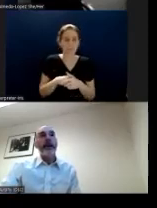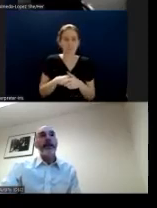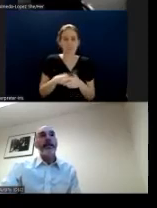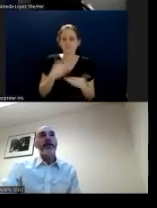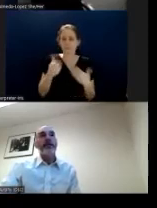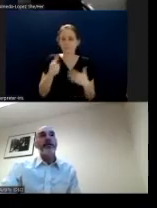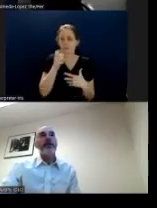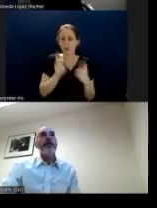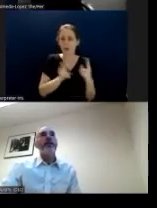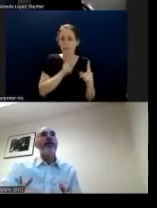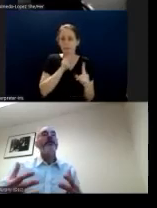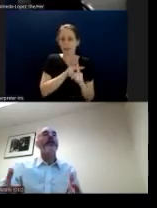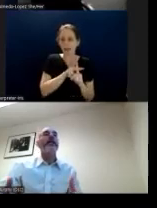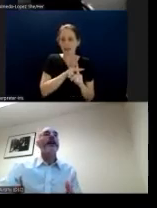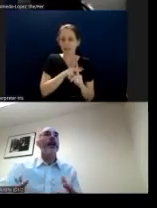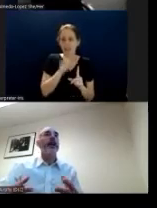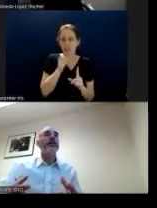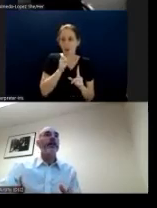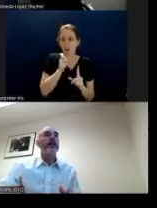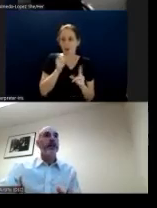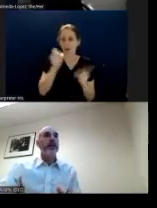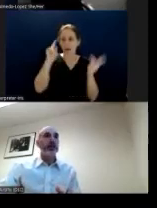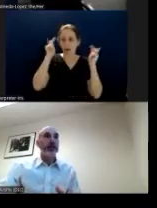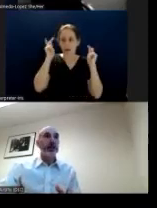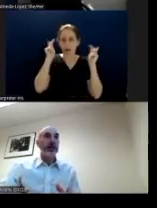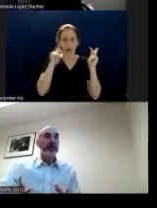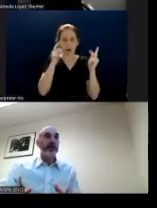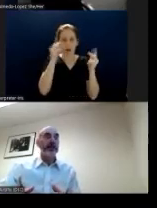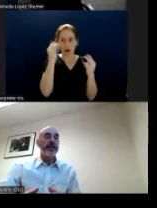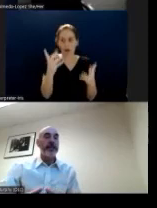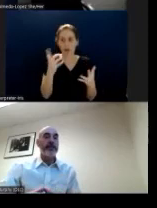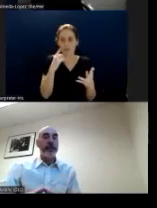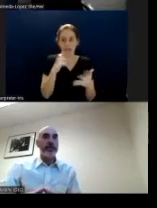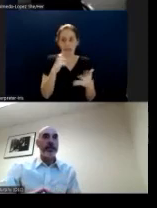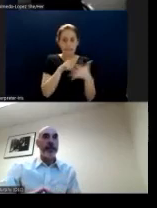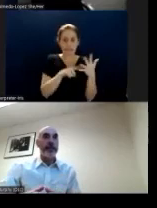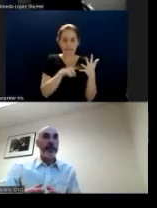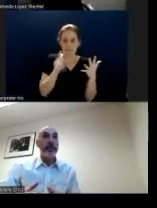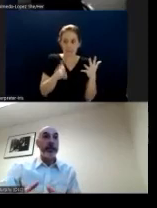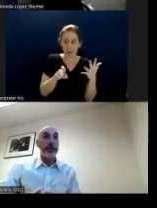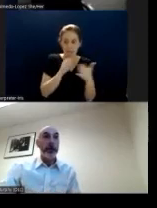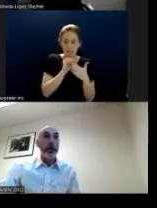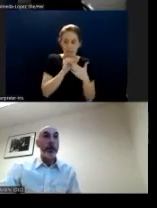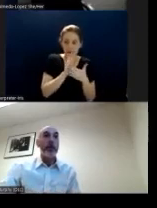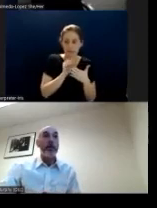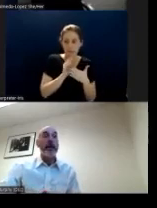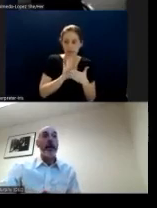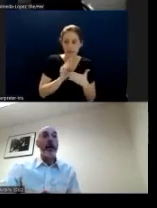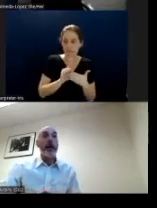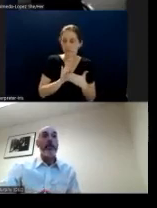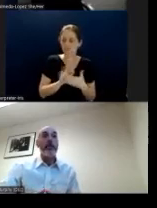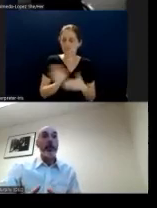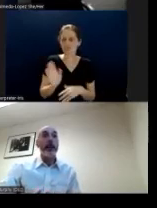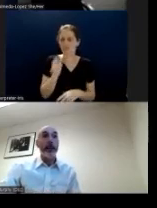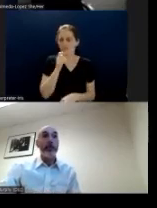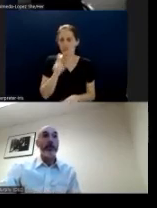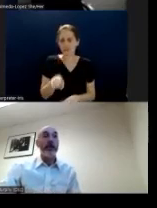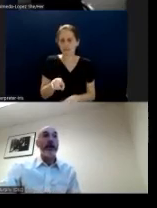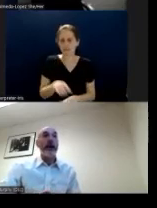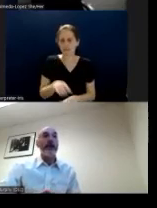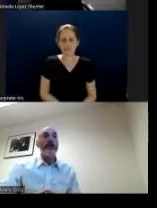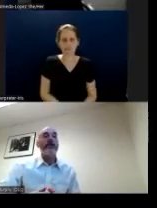So don't feel like all of this information is information that you need to know